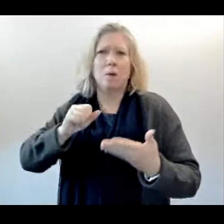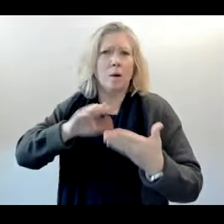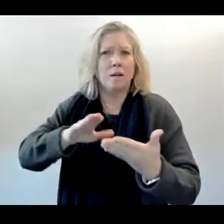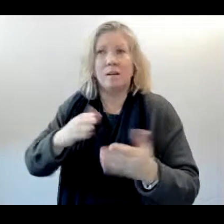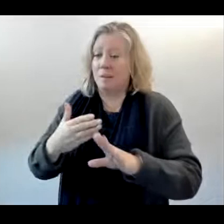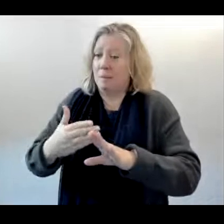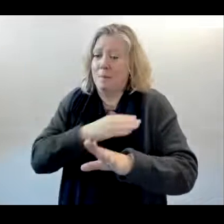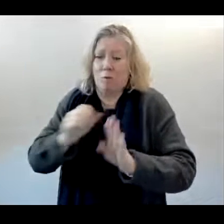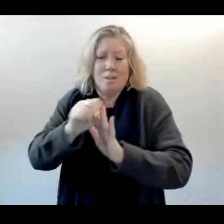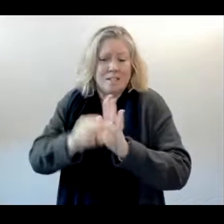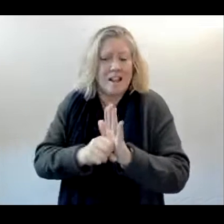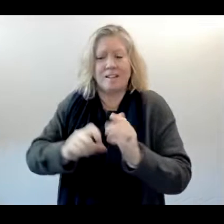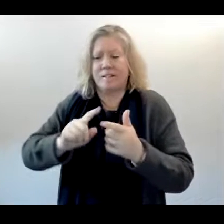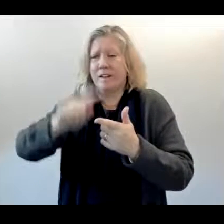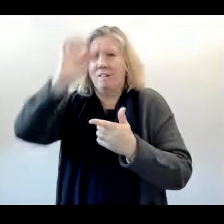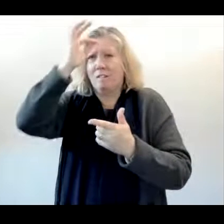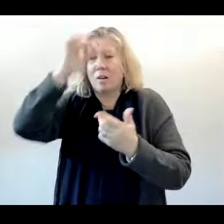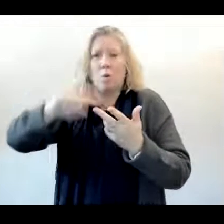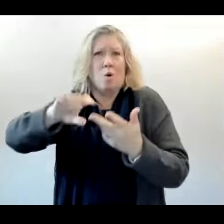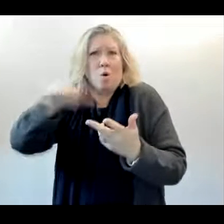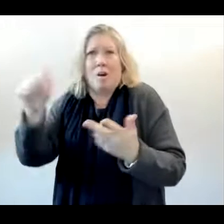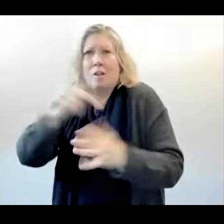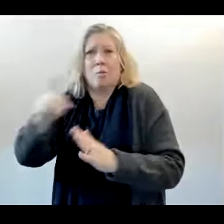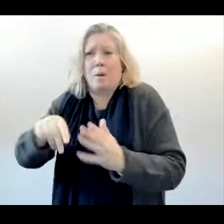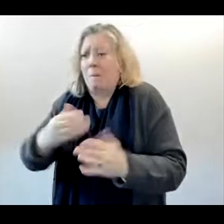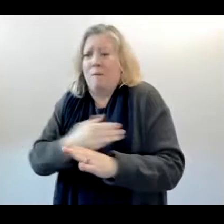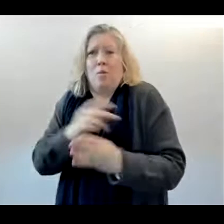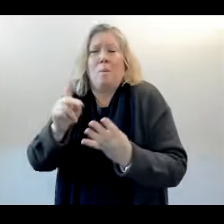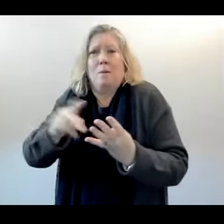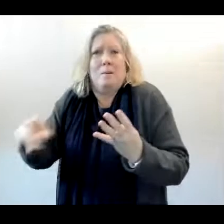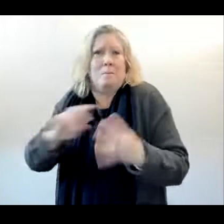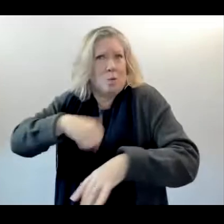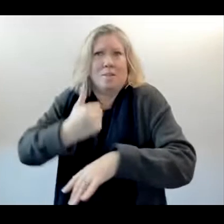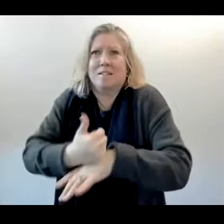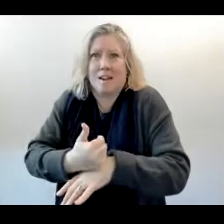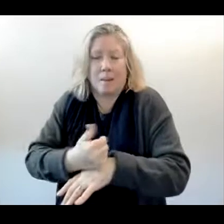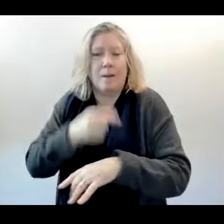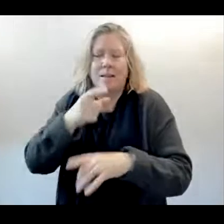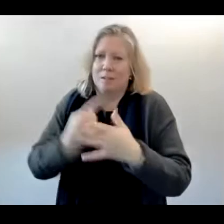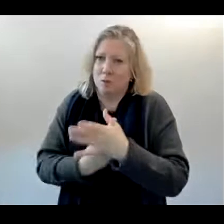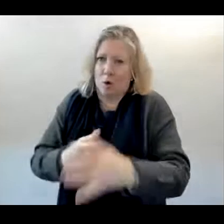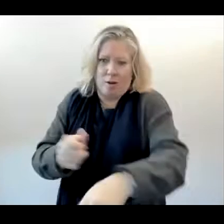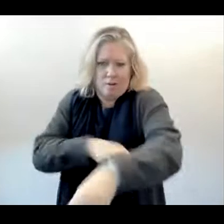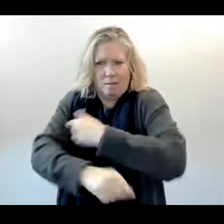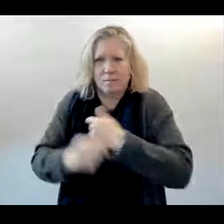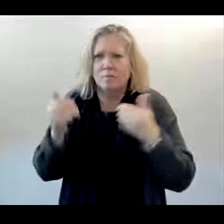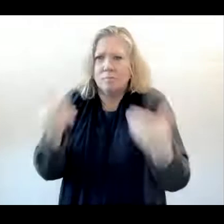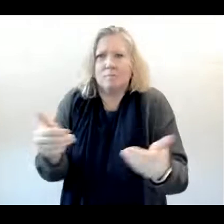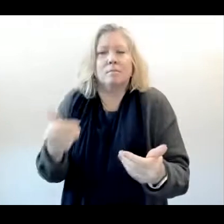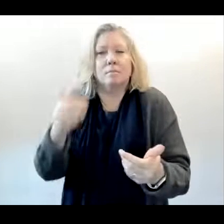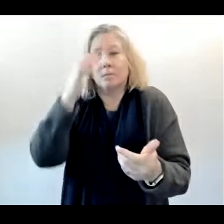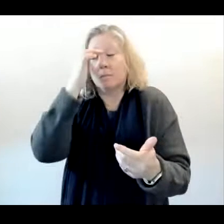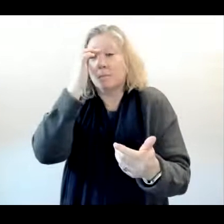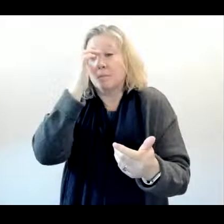programs even existed, before PPE was an acronym that that we would all come to